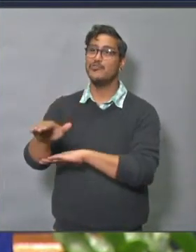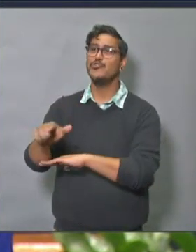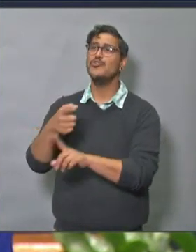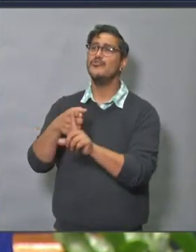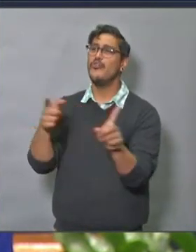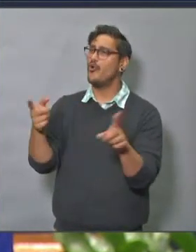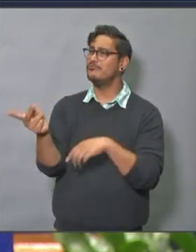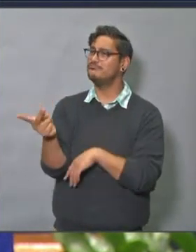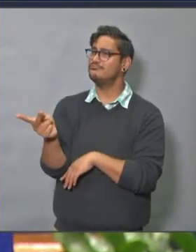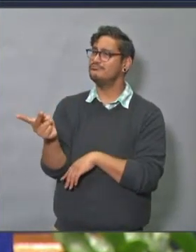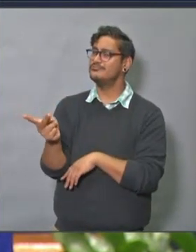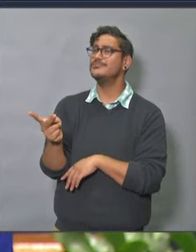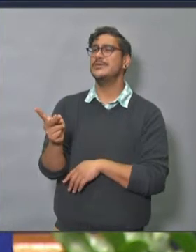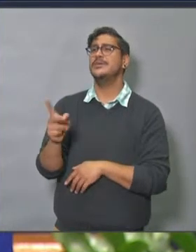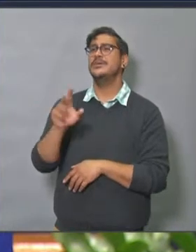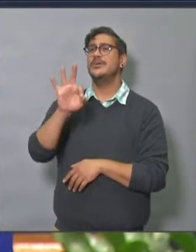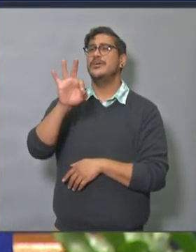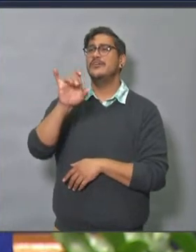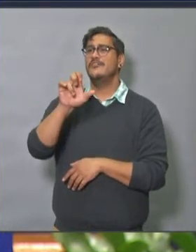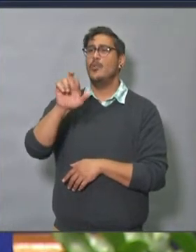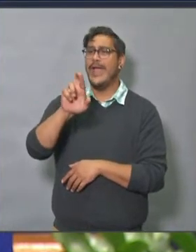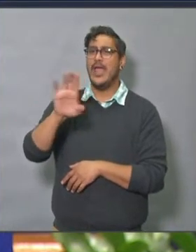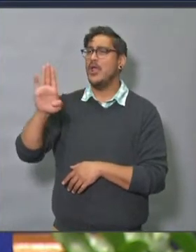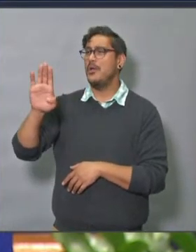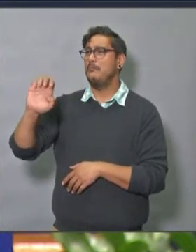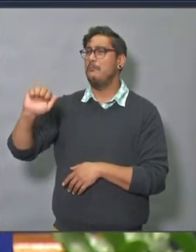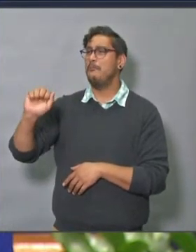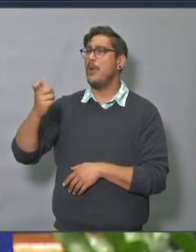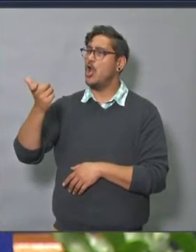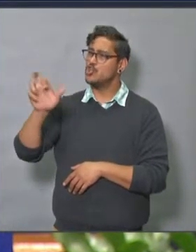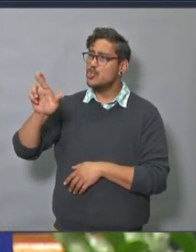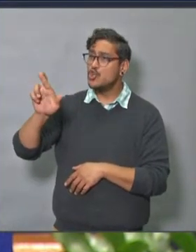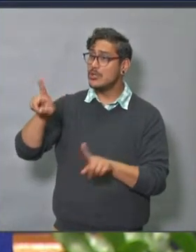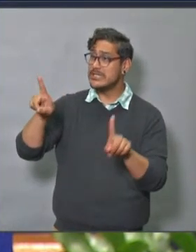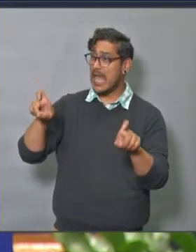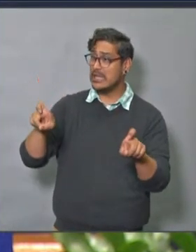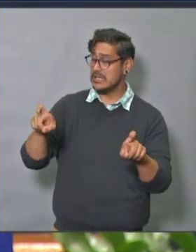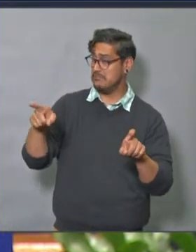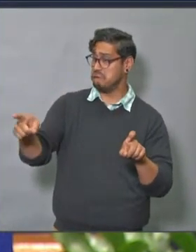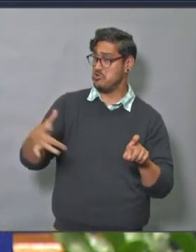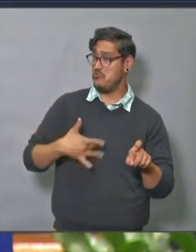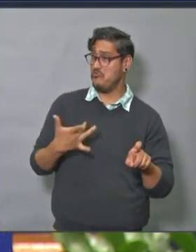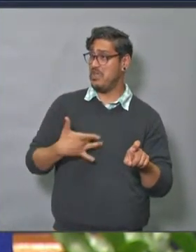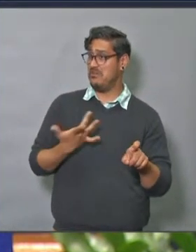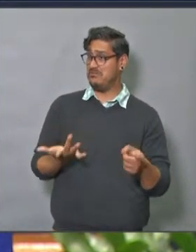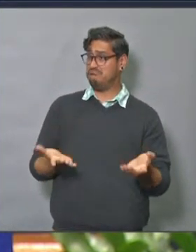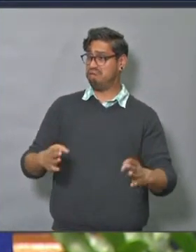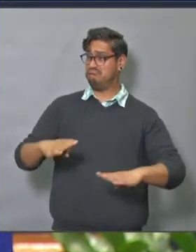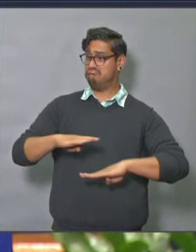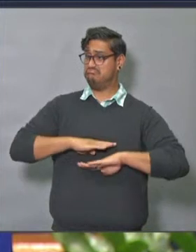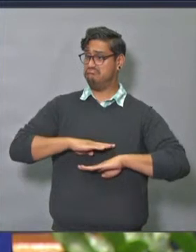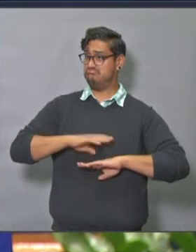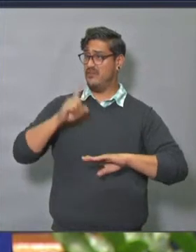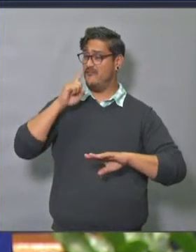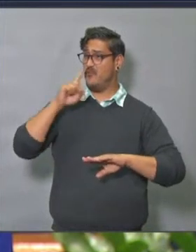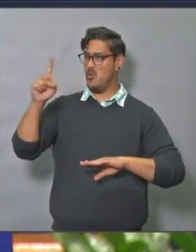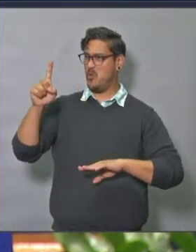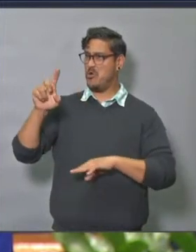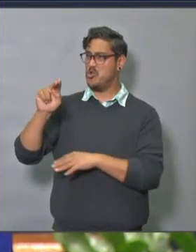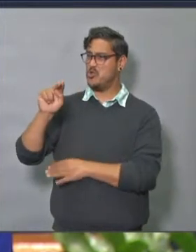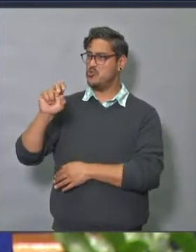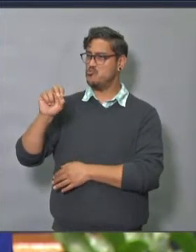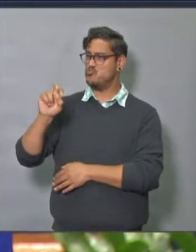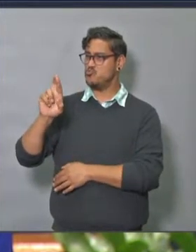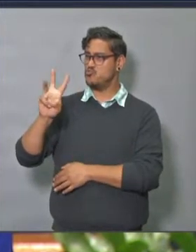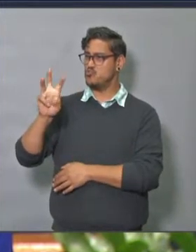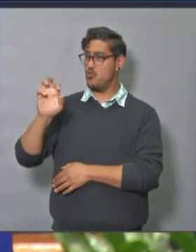and Supervisor Barger. I was wondering, regarding testing, are you satisfied with the over week-long delay in testing that took place at Norwalk Skilled